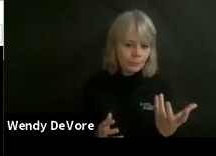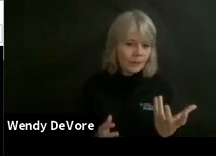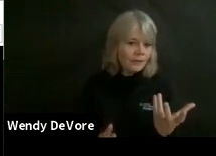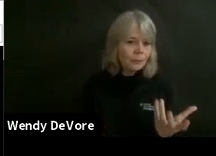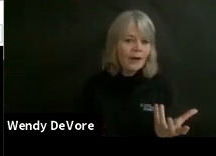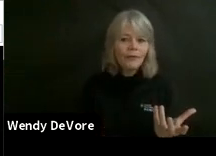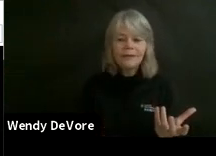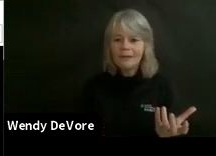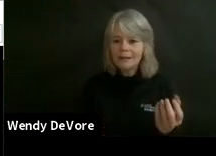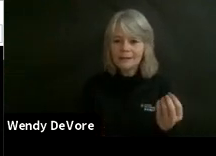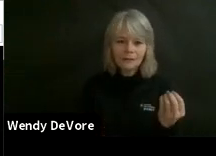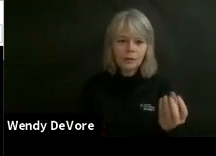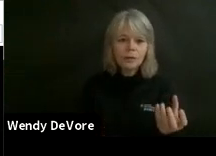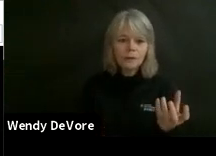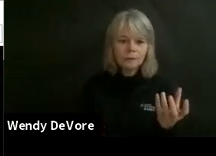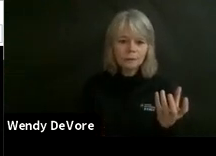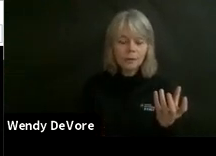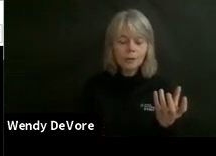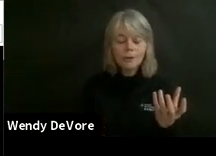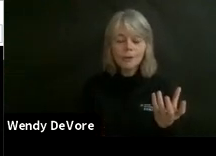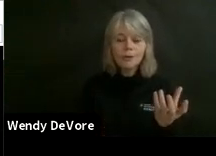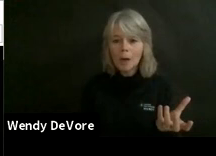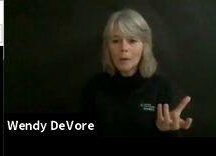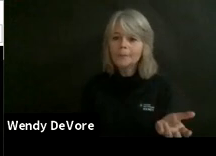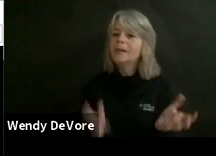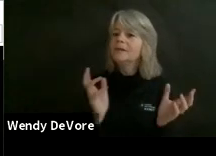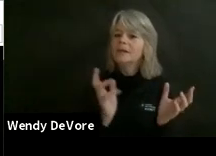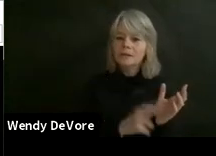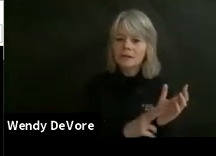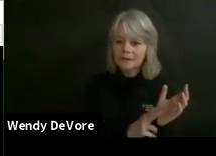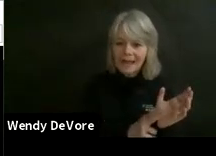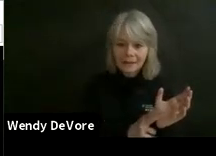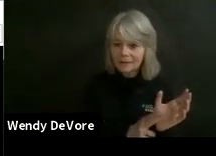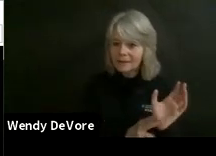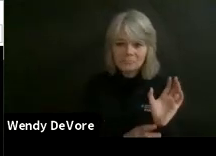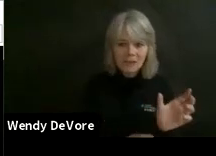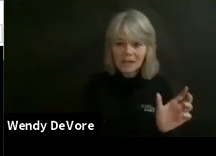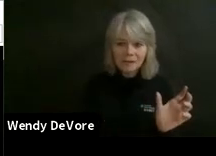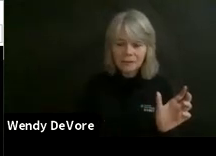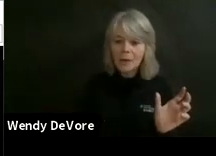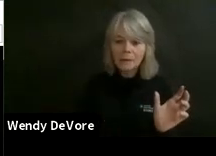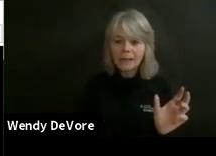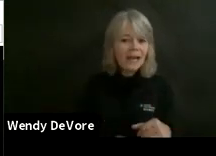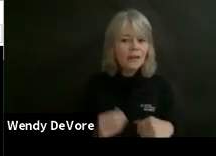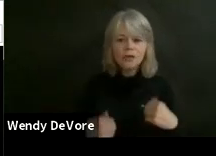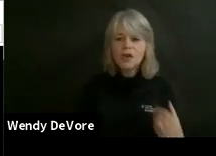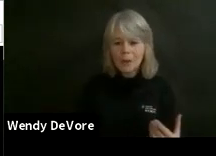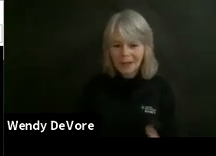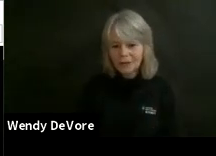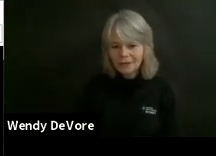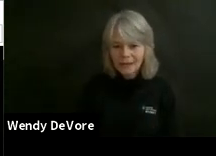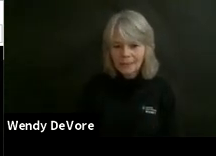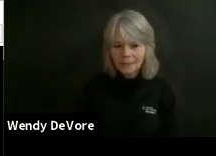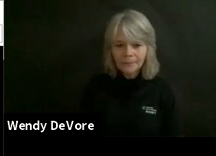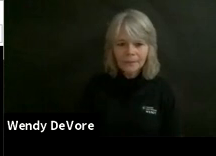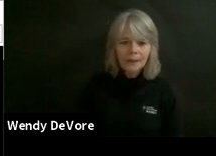His preference is Google Duo because he can just access it on his phone and there's no